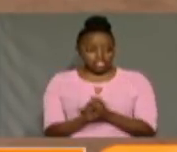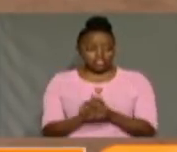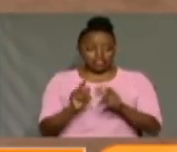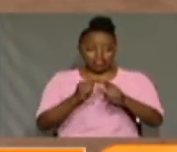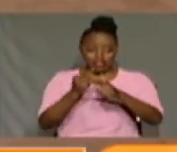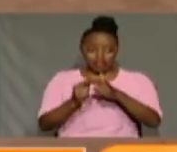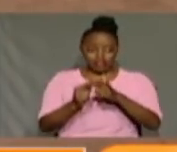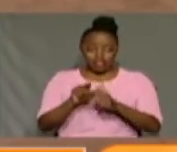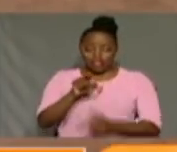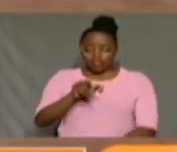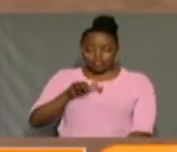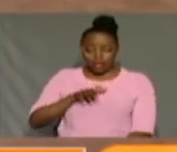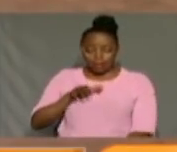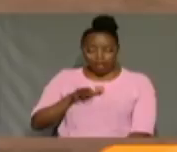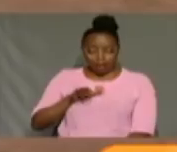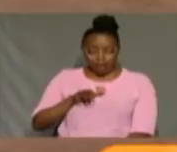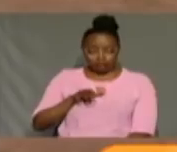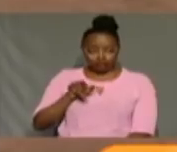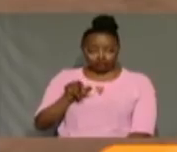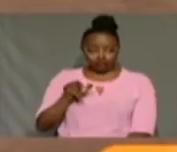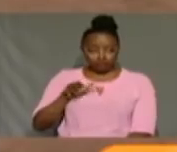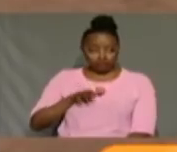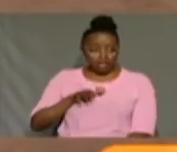wakati huyu mama mzazi